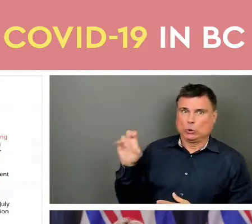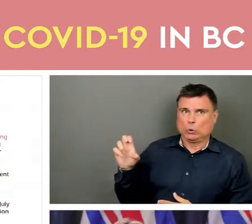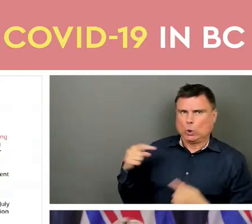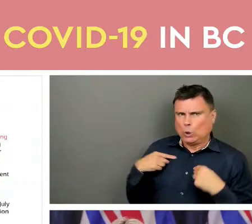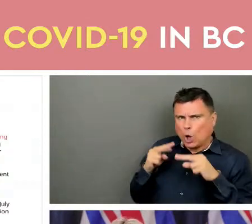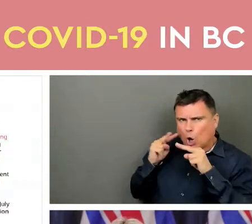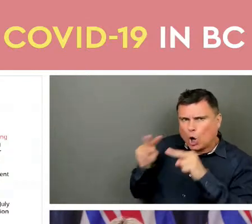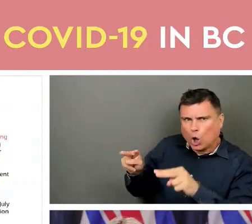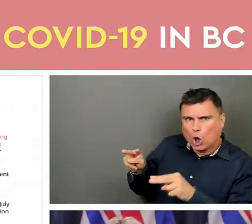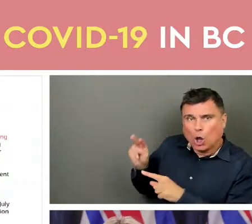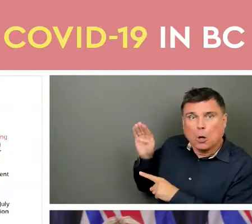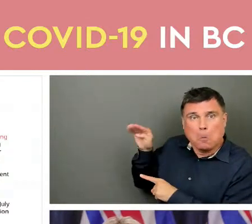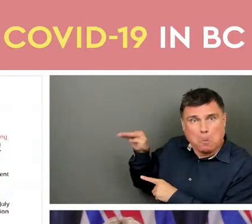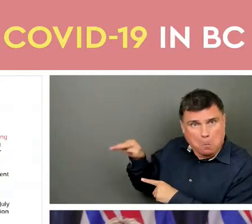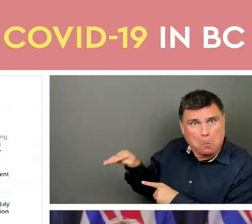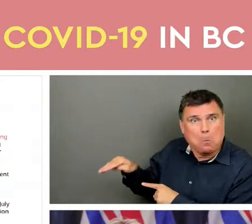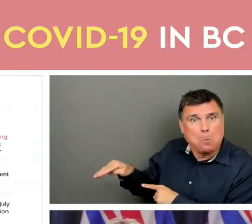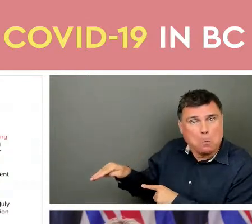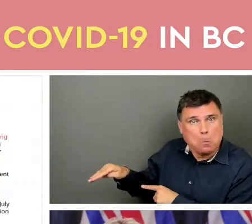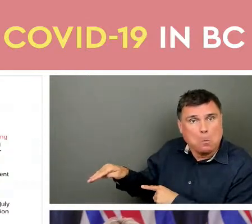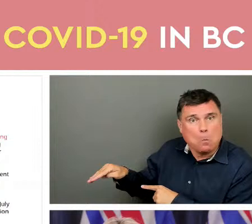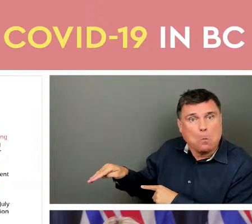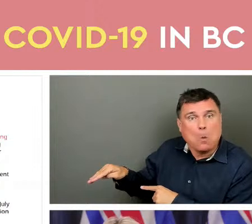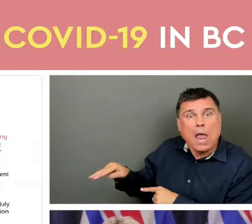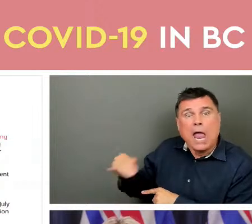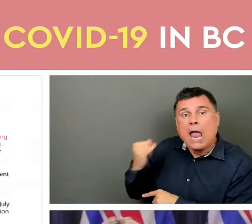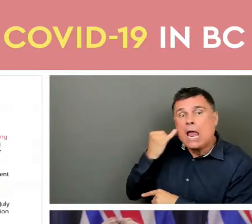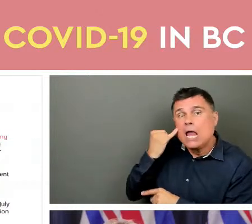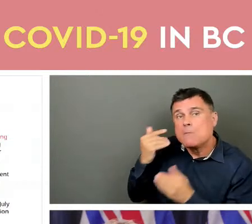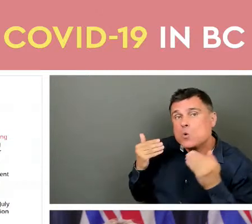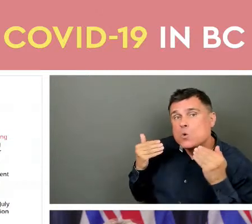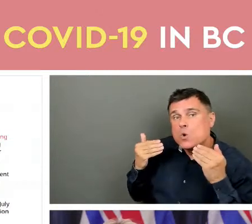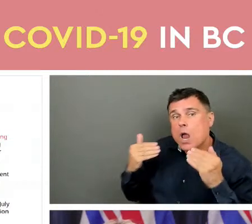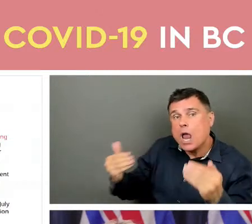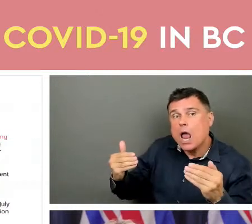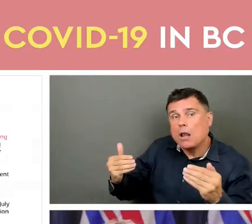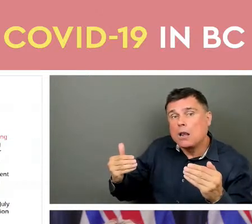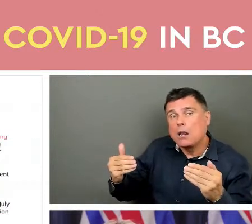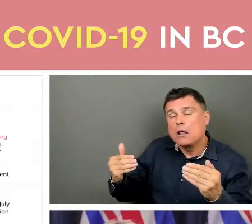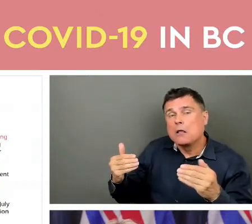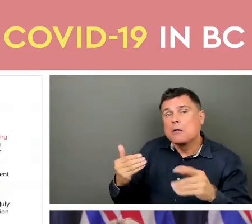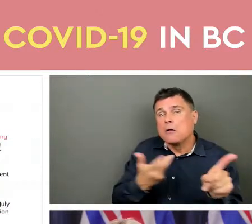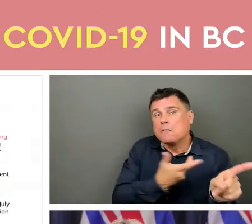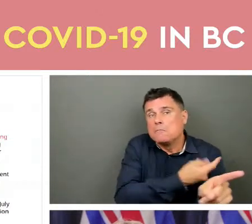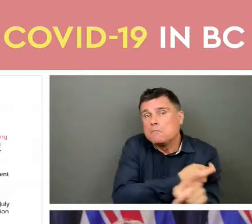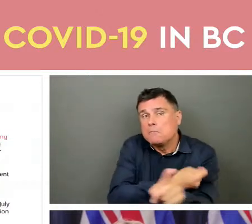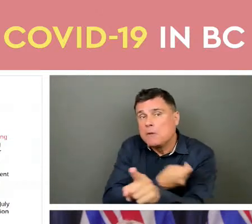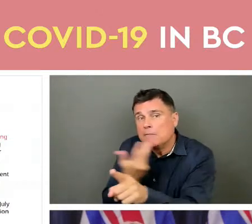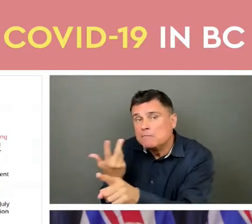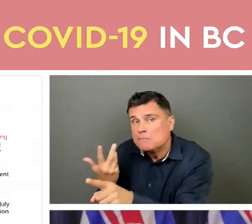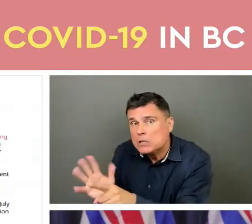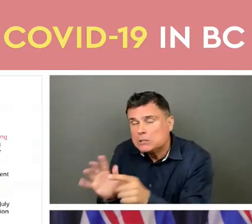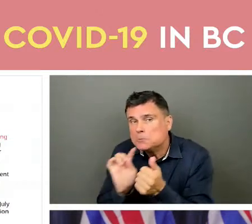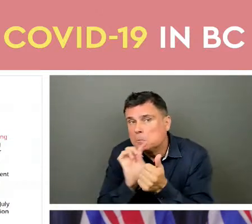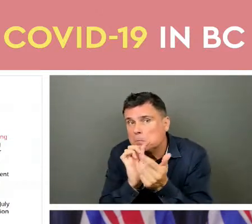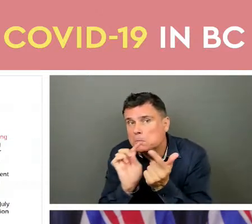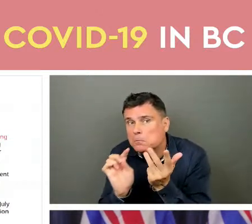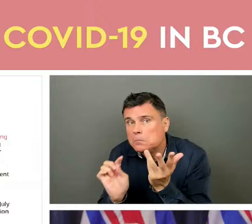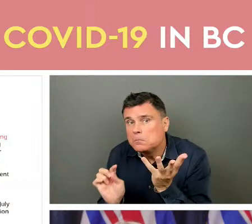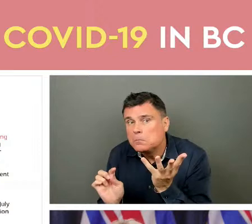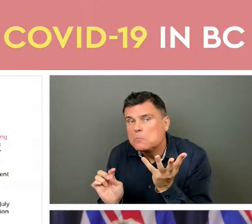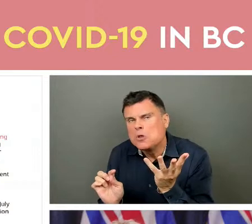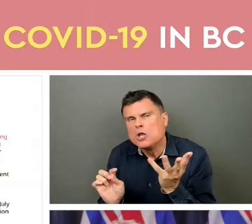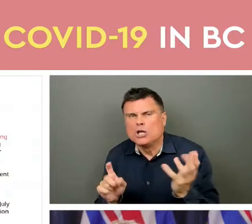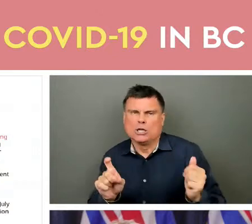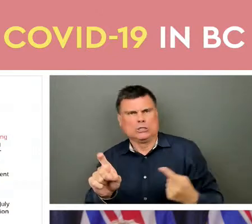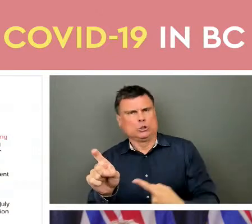the potential impacts given the immunization we were at, given all of the other factors, and